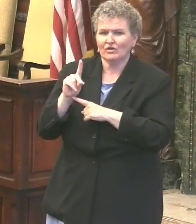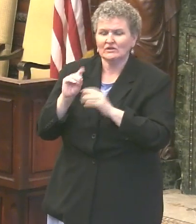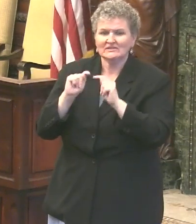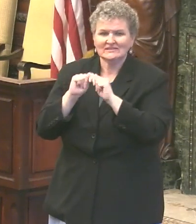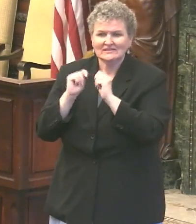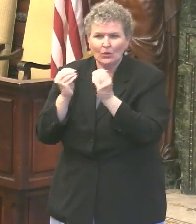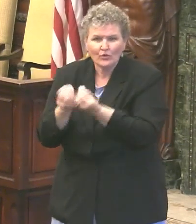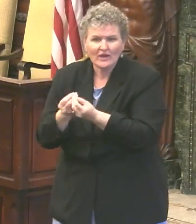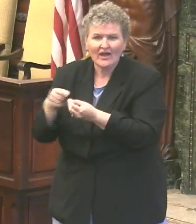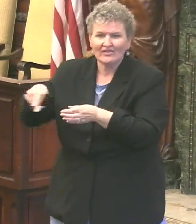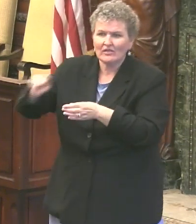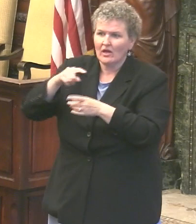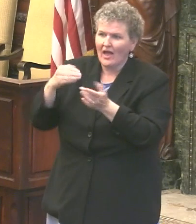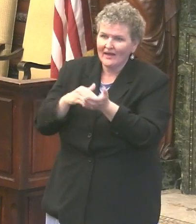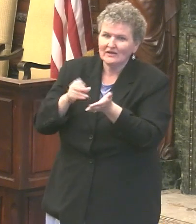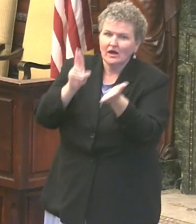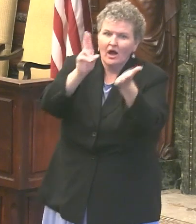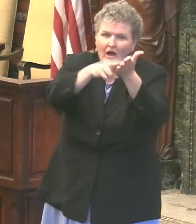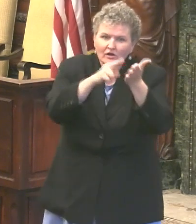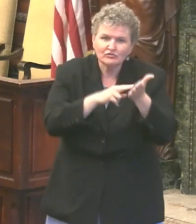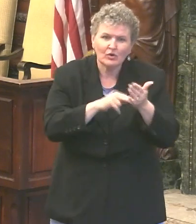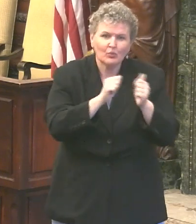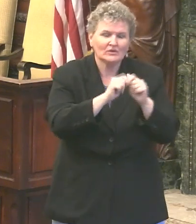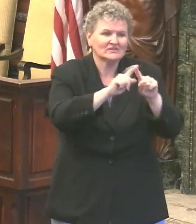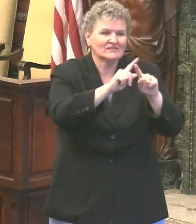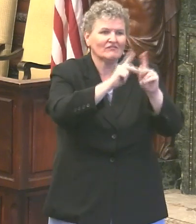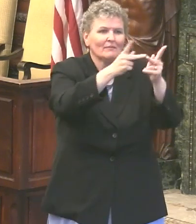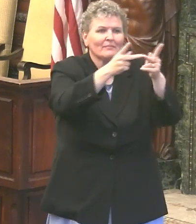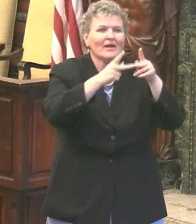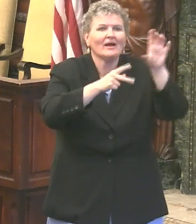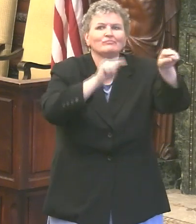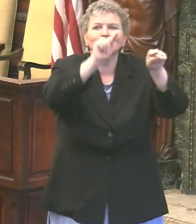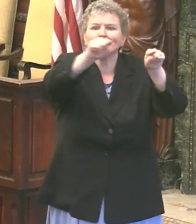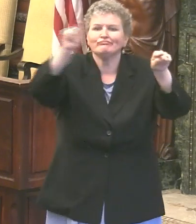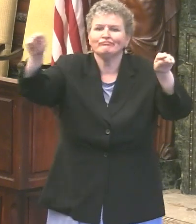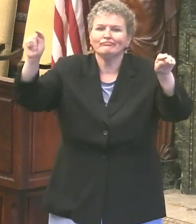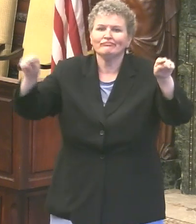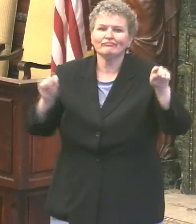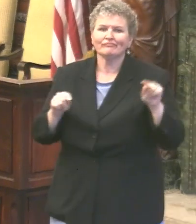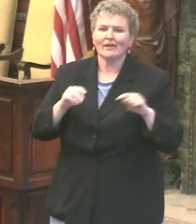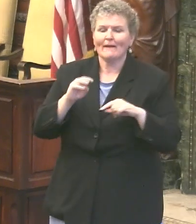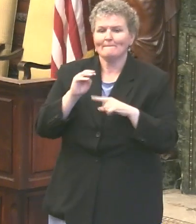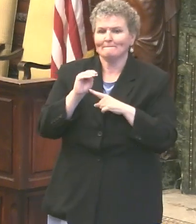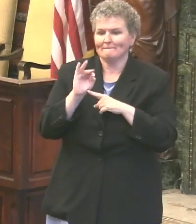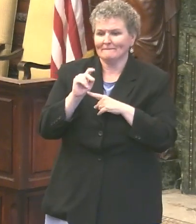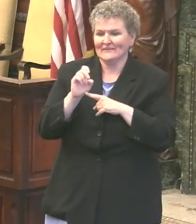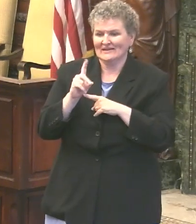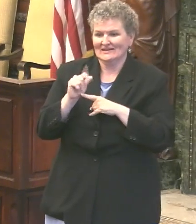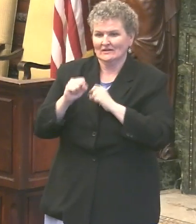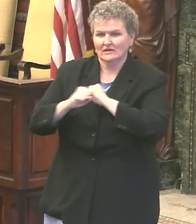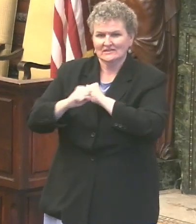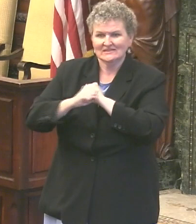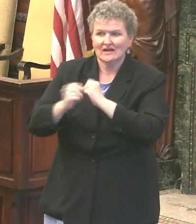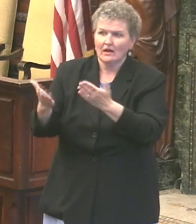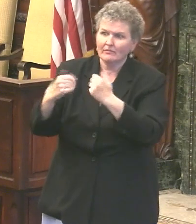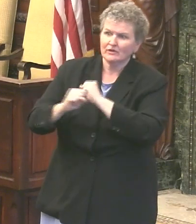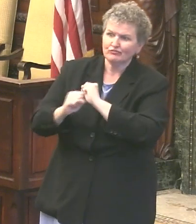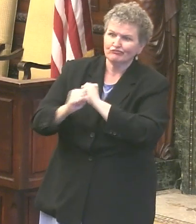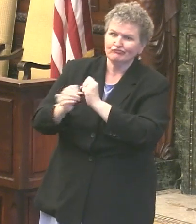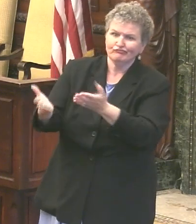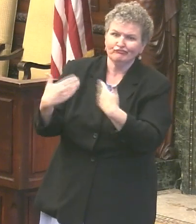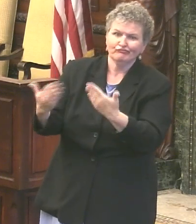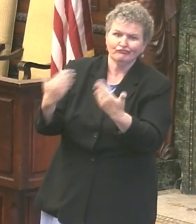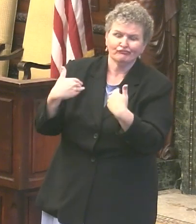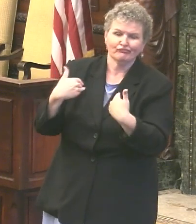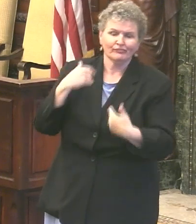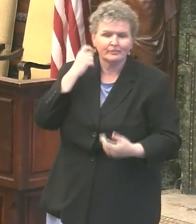contracts to set up additional test sites. And we are working on a media campaign to encourage people to get tested. And certainly that media campaign is going to be focused on the